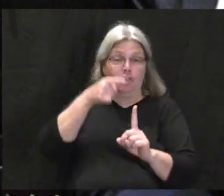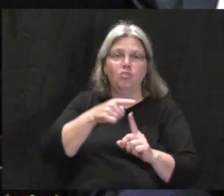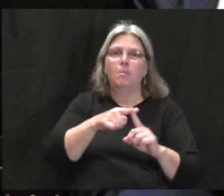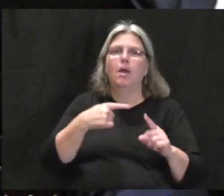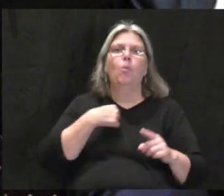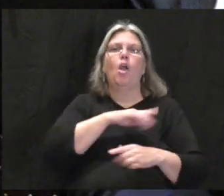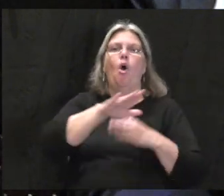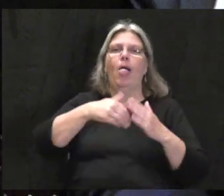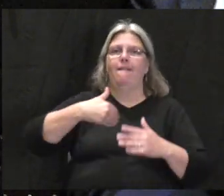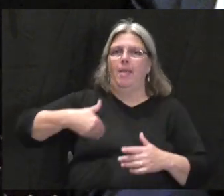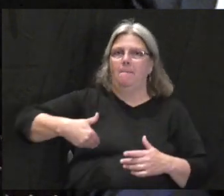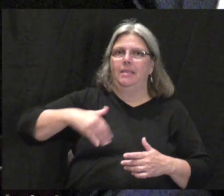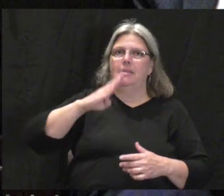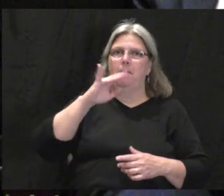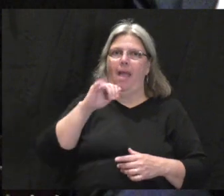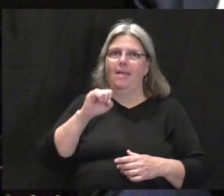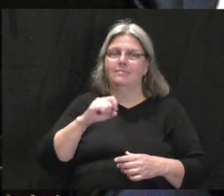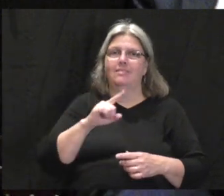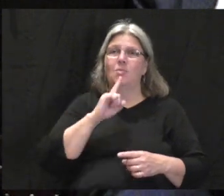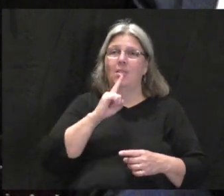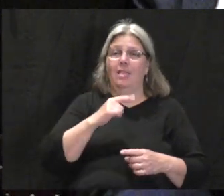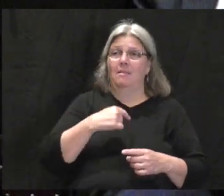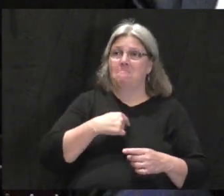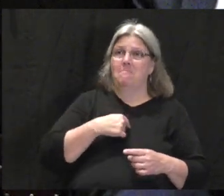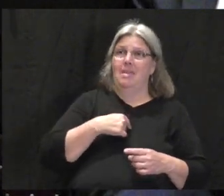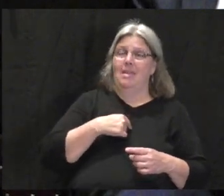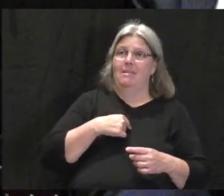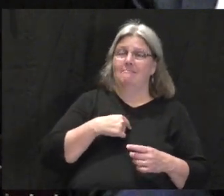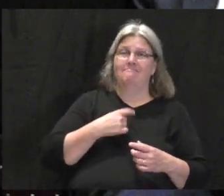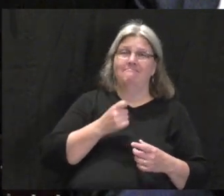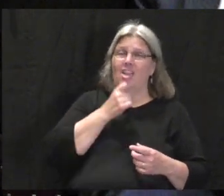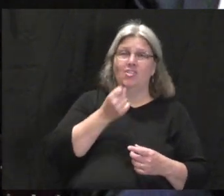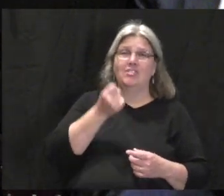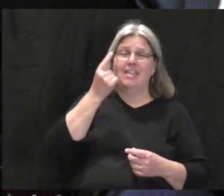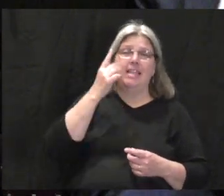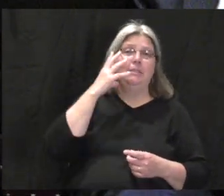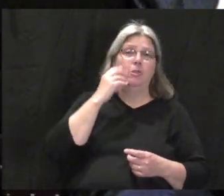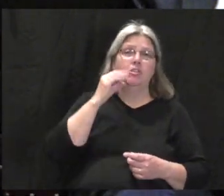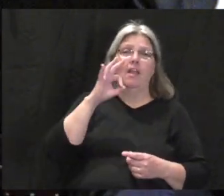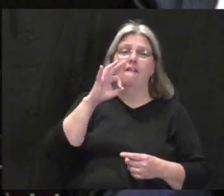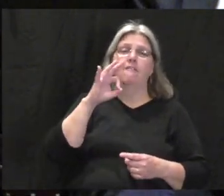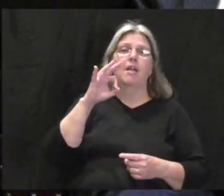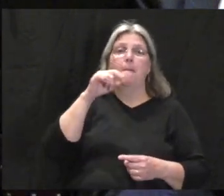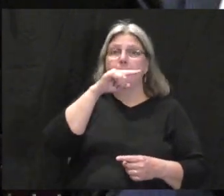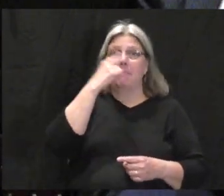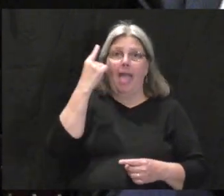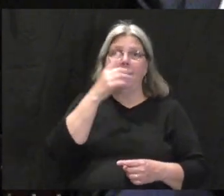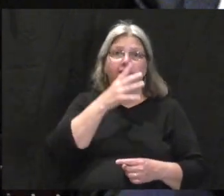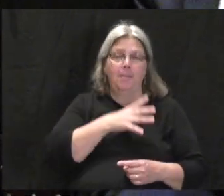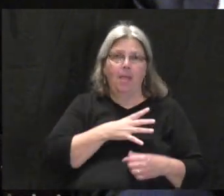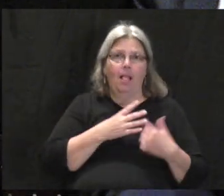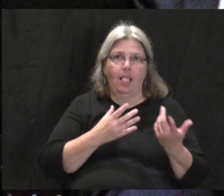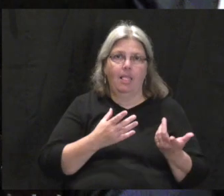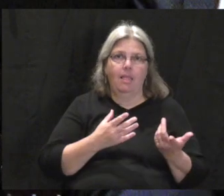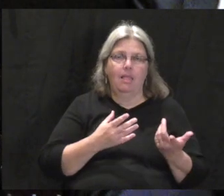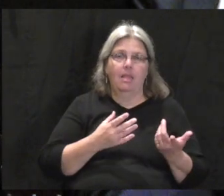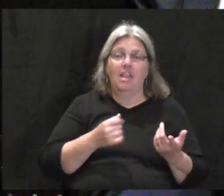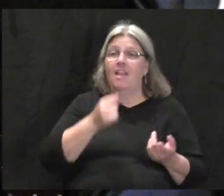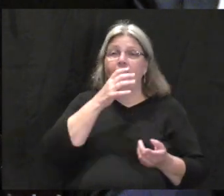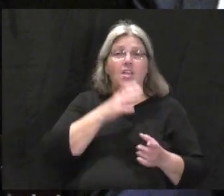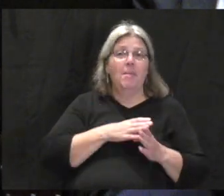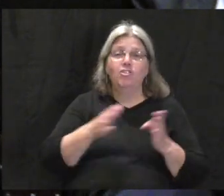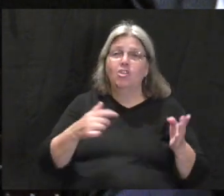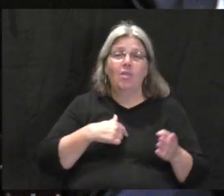And there's probably some really good things, like I don't know what it's like to give birth. And I don't want to know what it's like to give birth. And I admire you for the work that you have